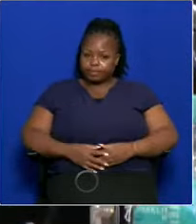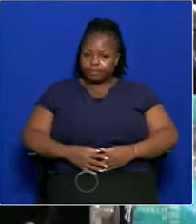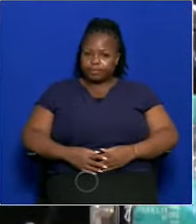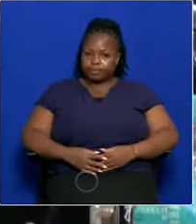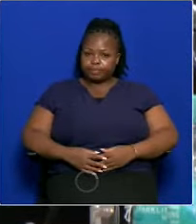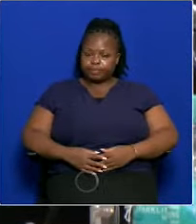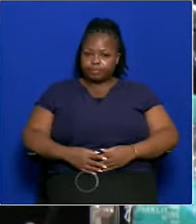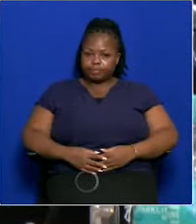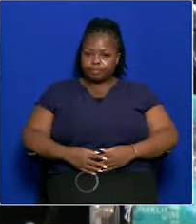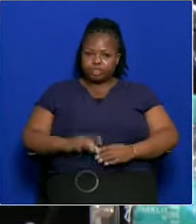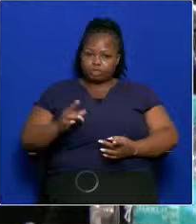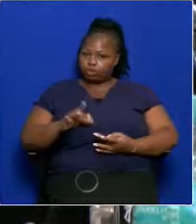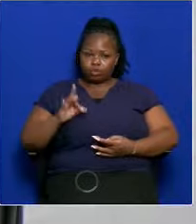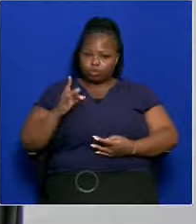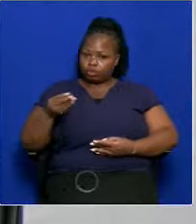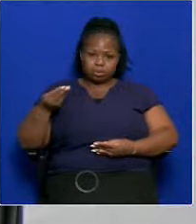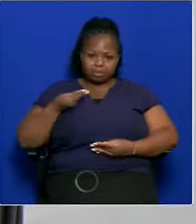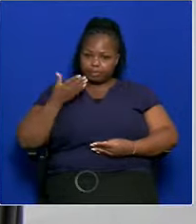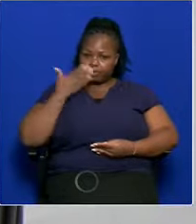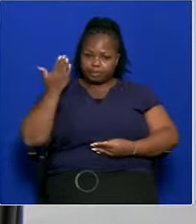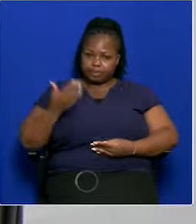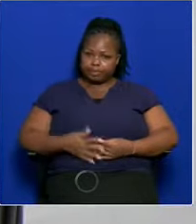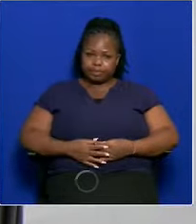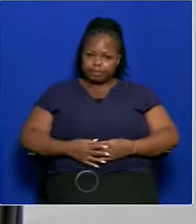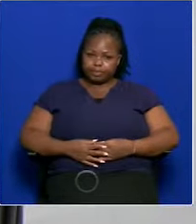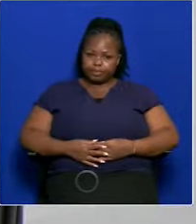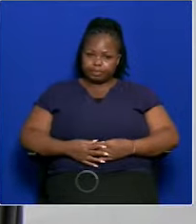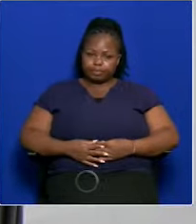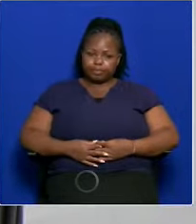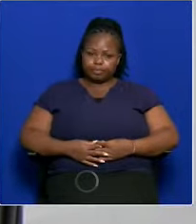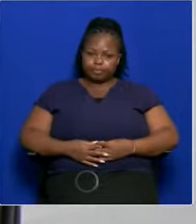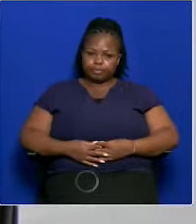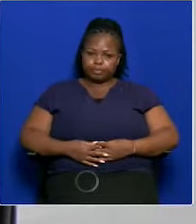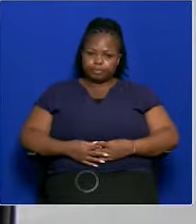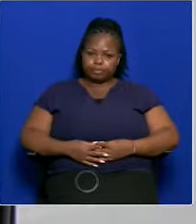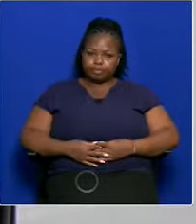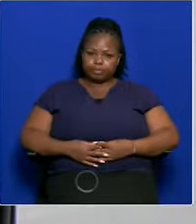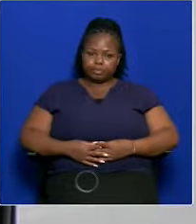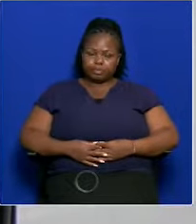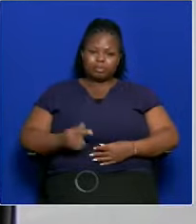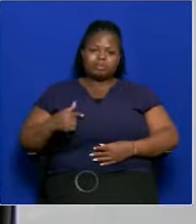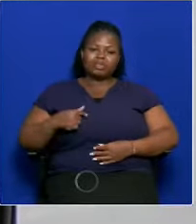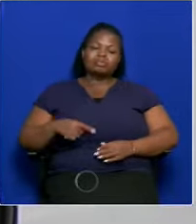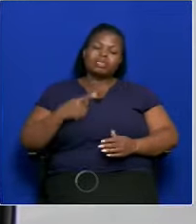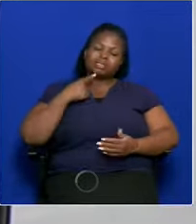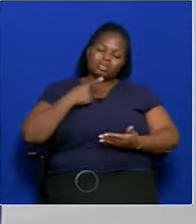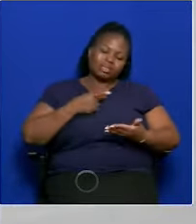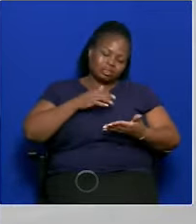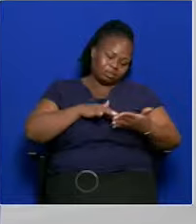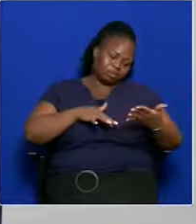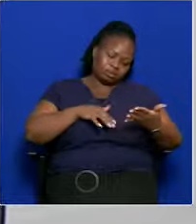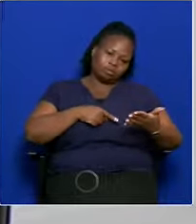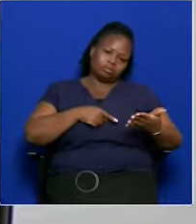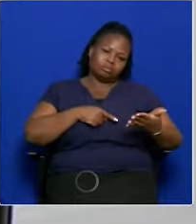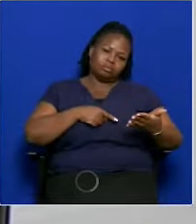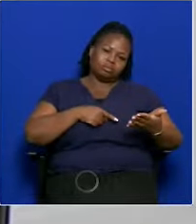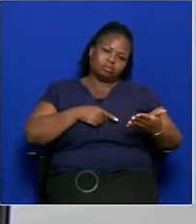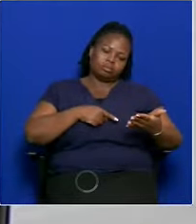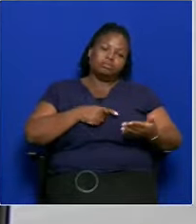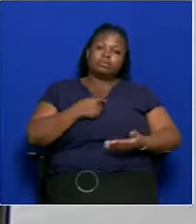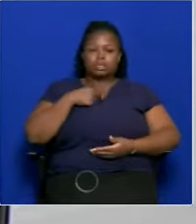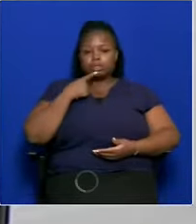not to give us those WhatsApps. No, I indicated on my statement that I went